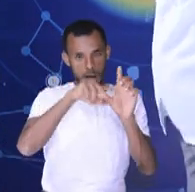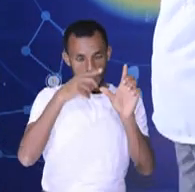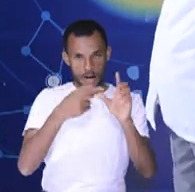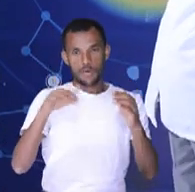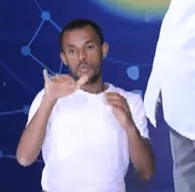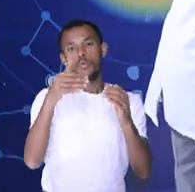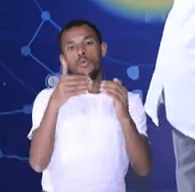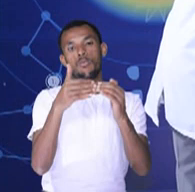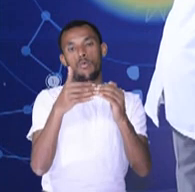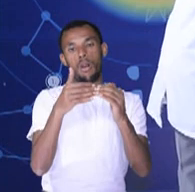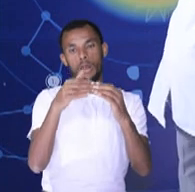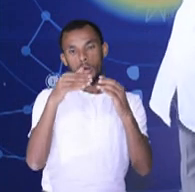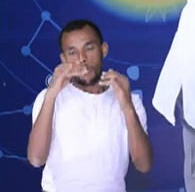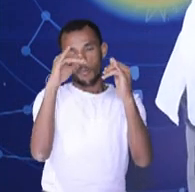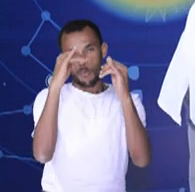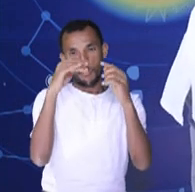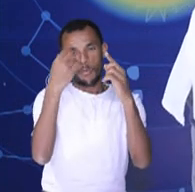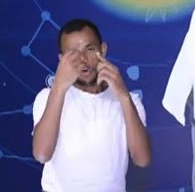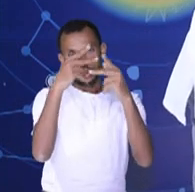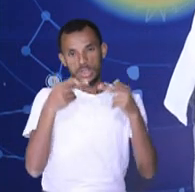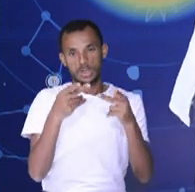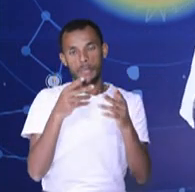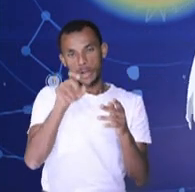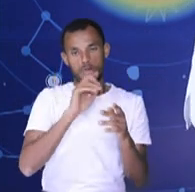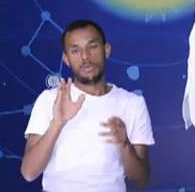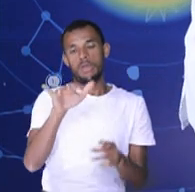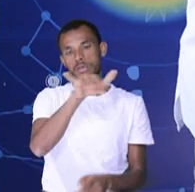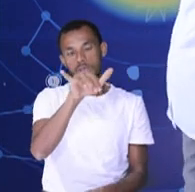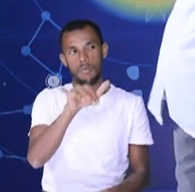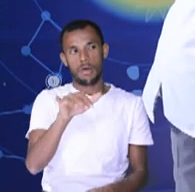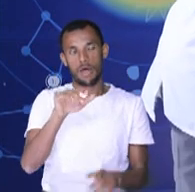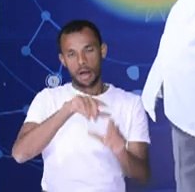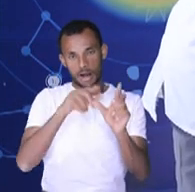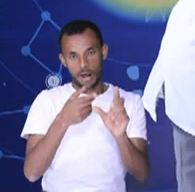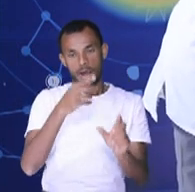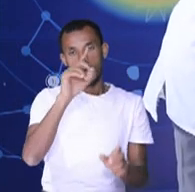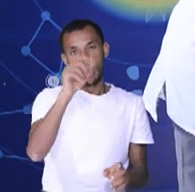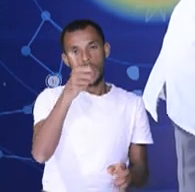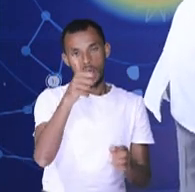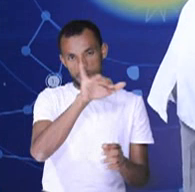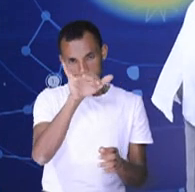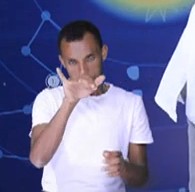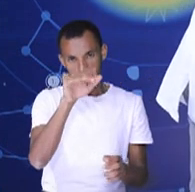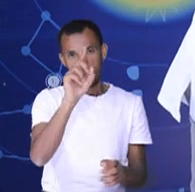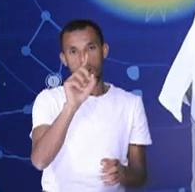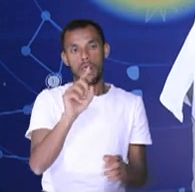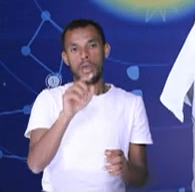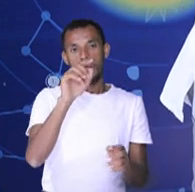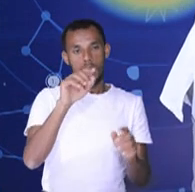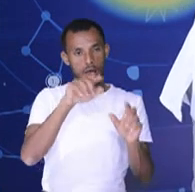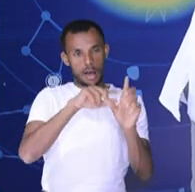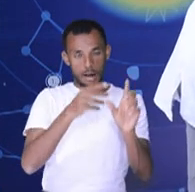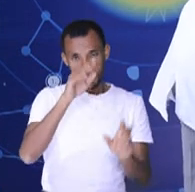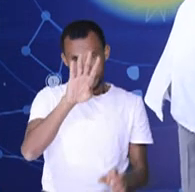position must be congruent. Angle at A must be congruent angle at 1. Angle at B must be congruent at